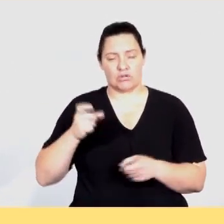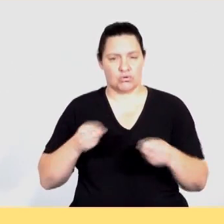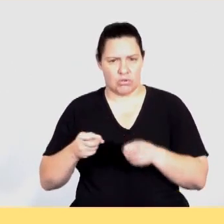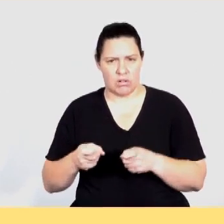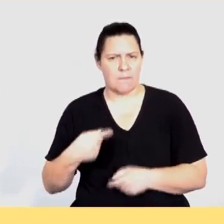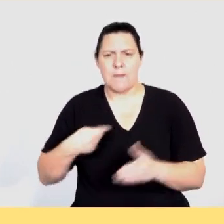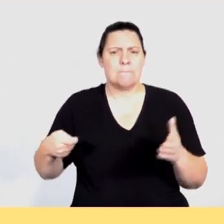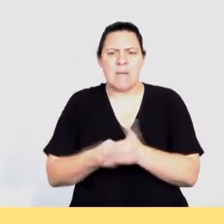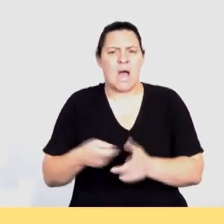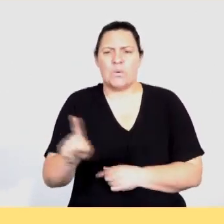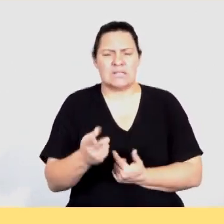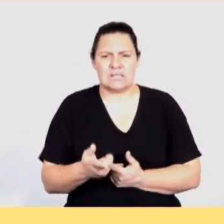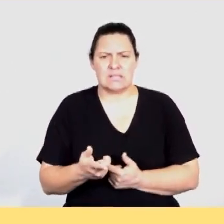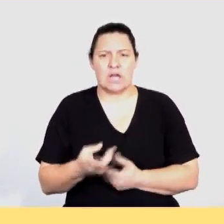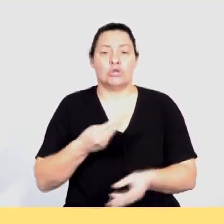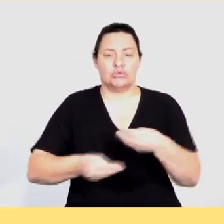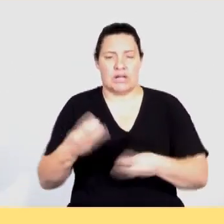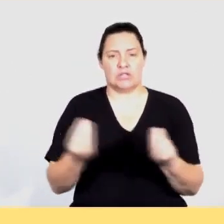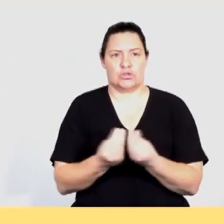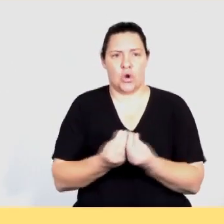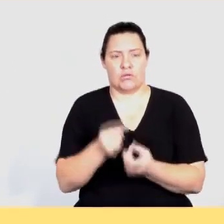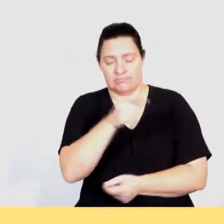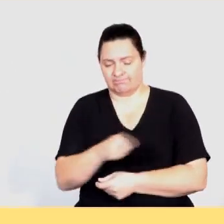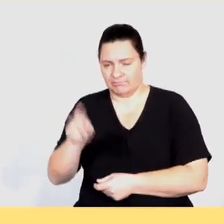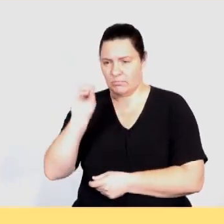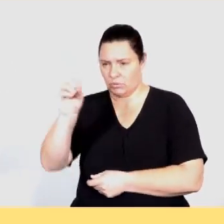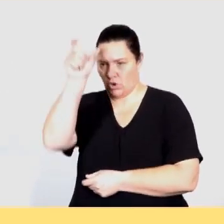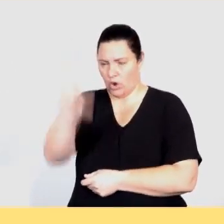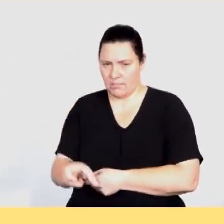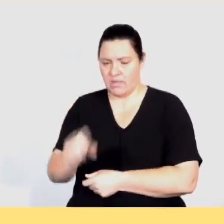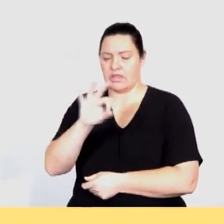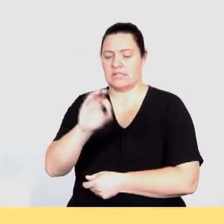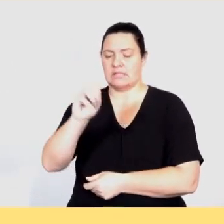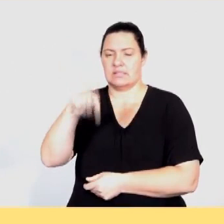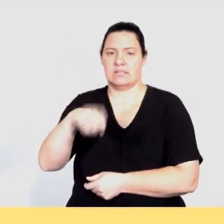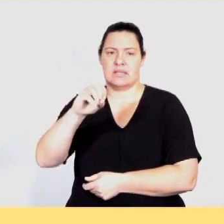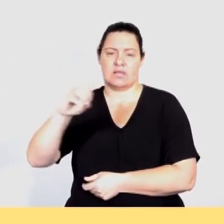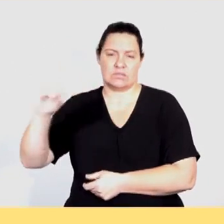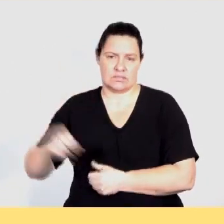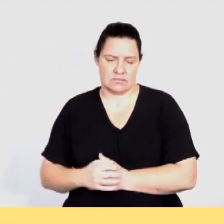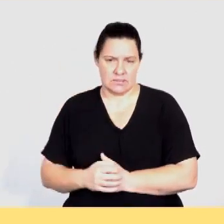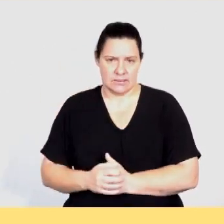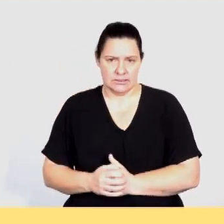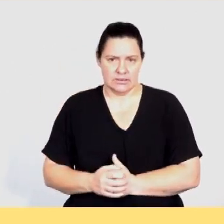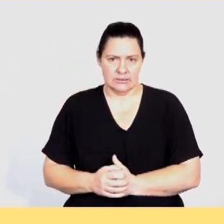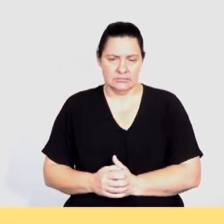30,000. What did I buy here? Trading stock. So I come to my trading stock column,